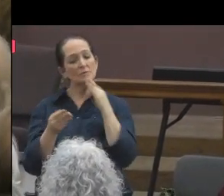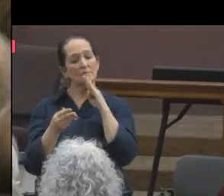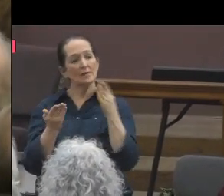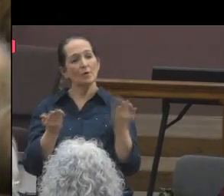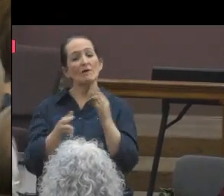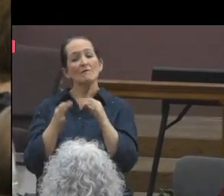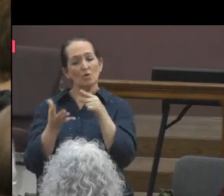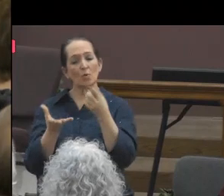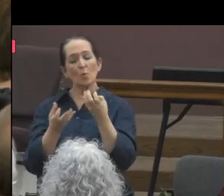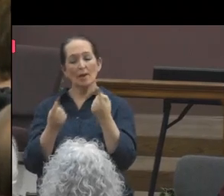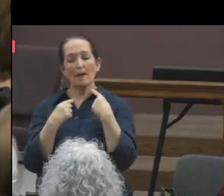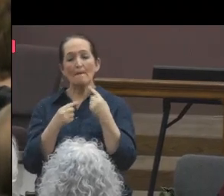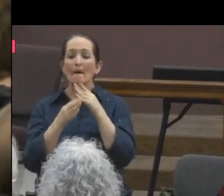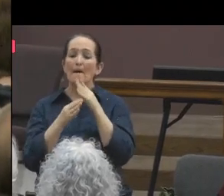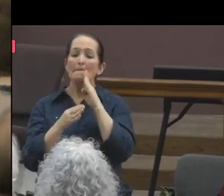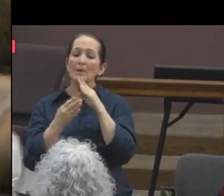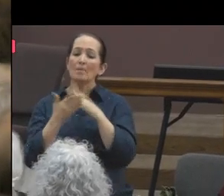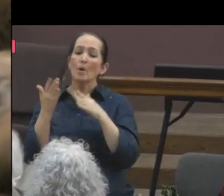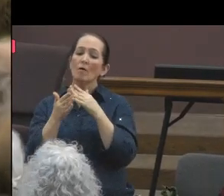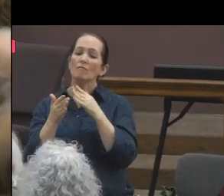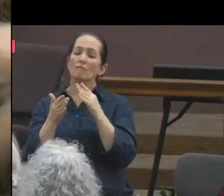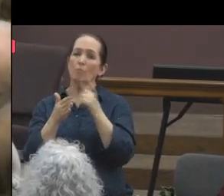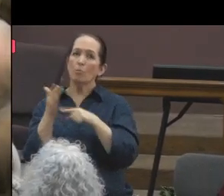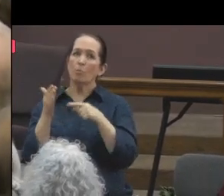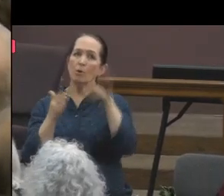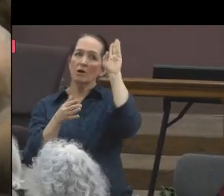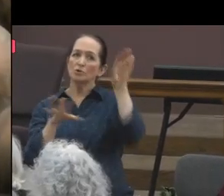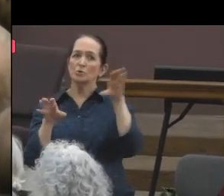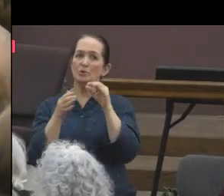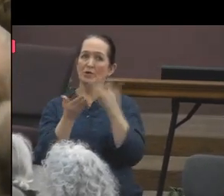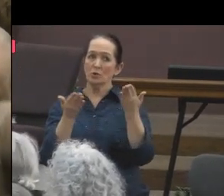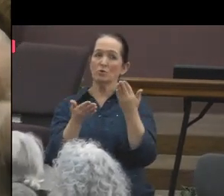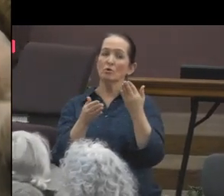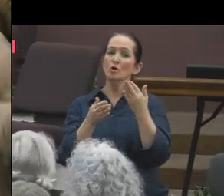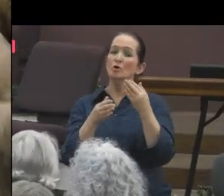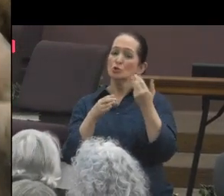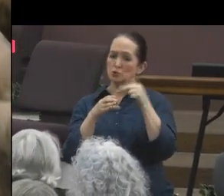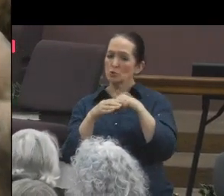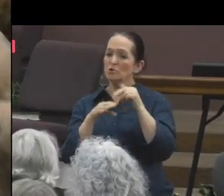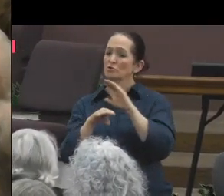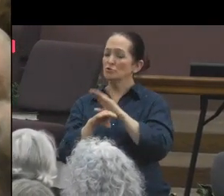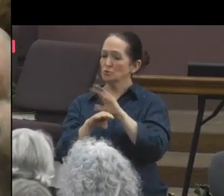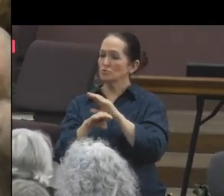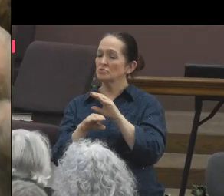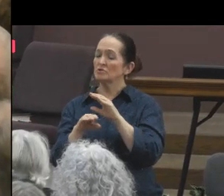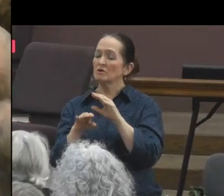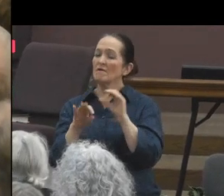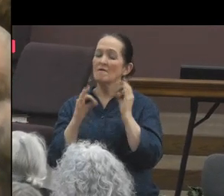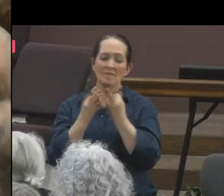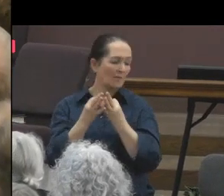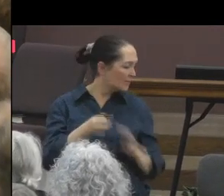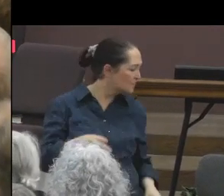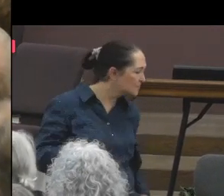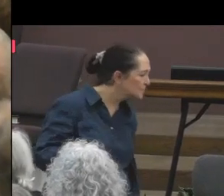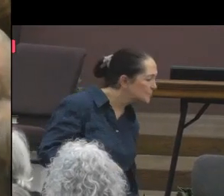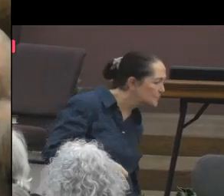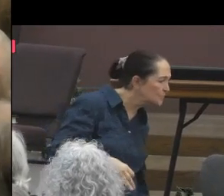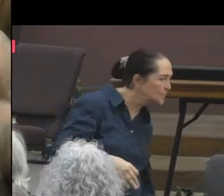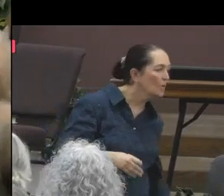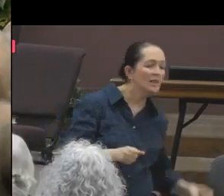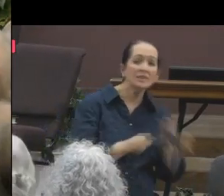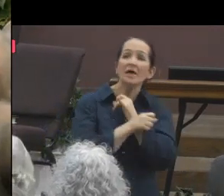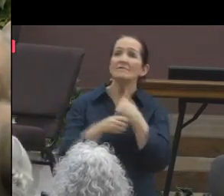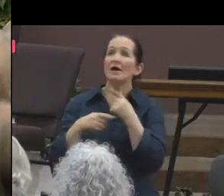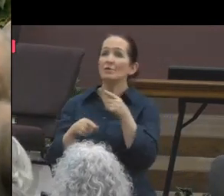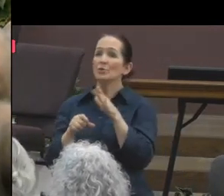come and be a part of what God's doing here at First Baptist Church, join this church family. We would love to have you fulfill God's call